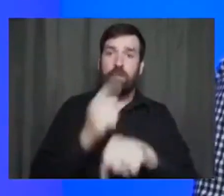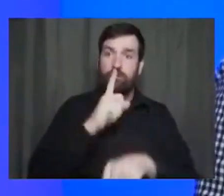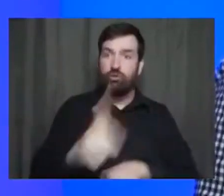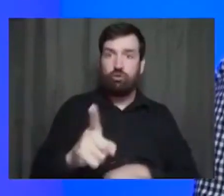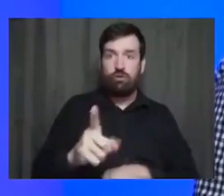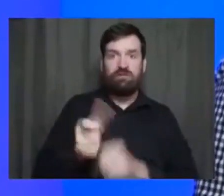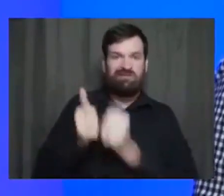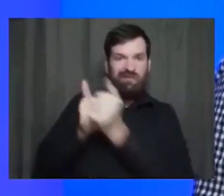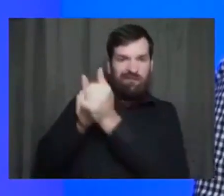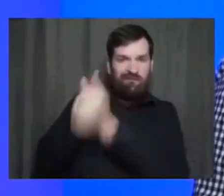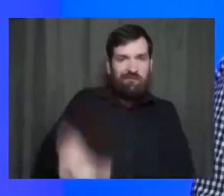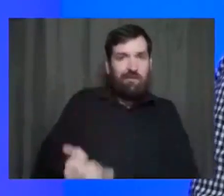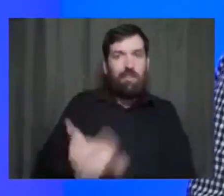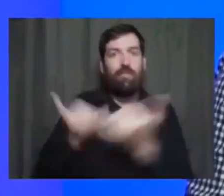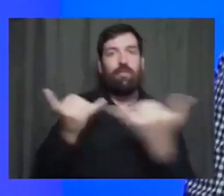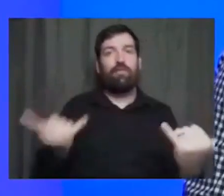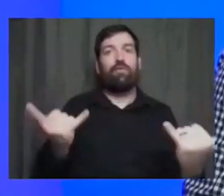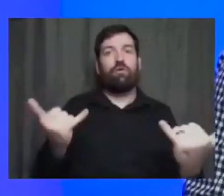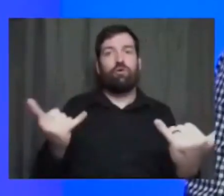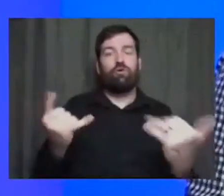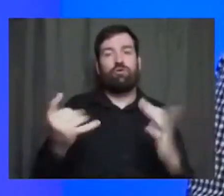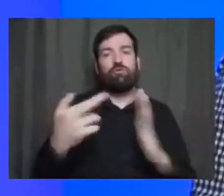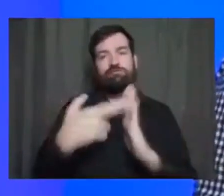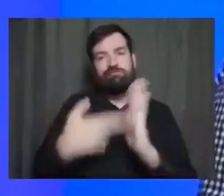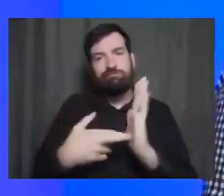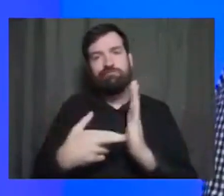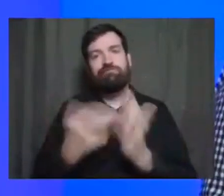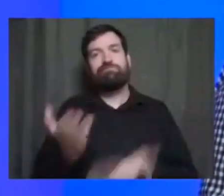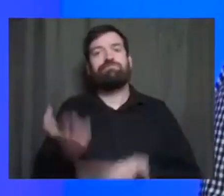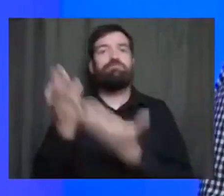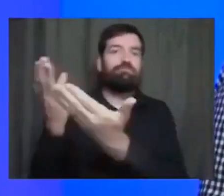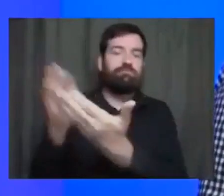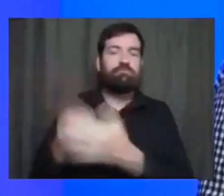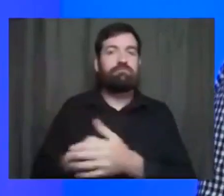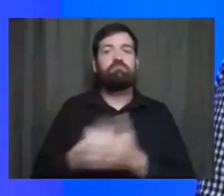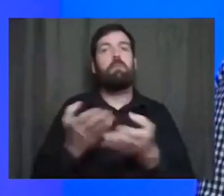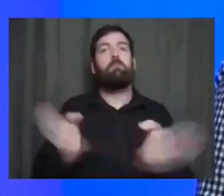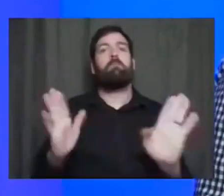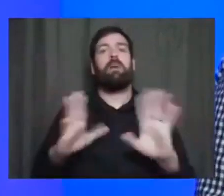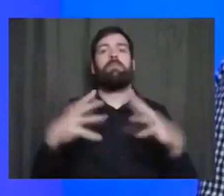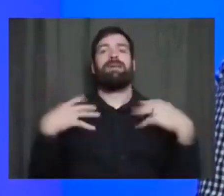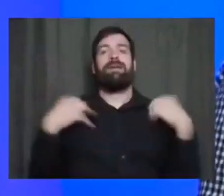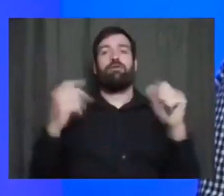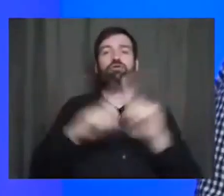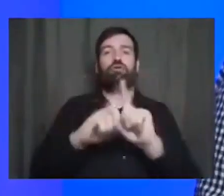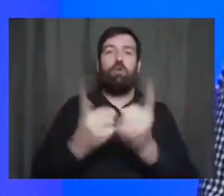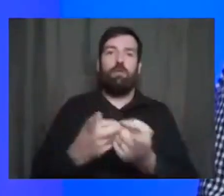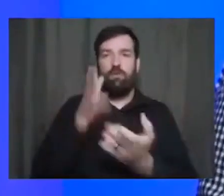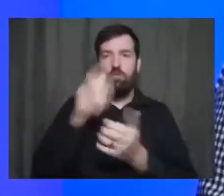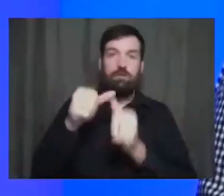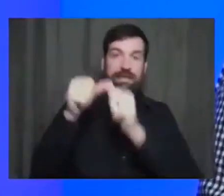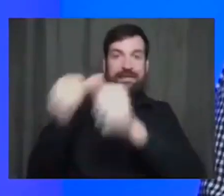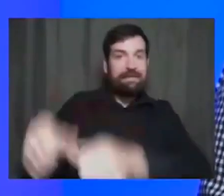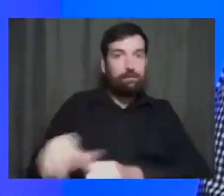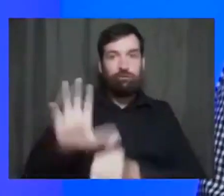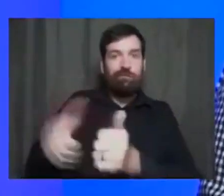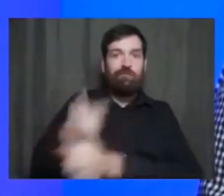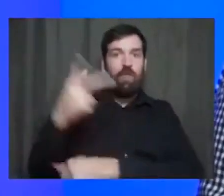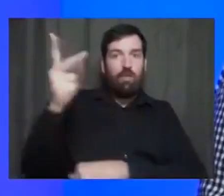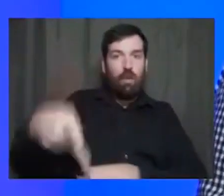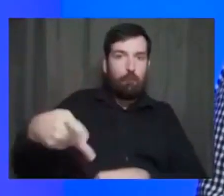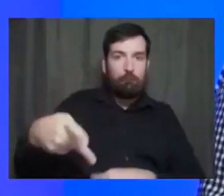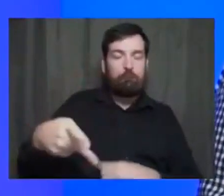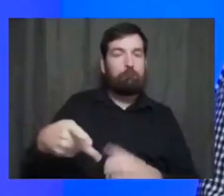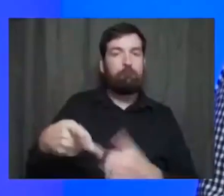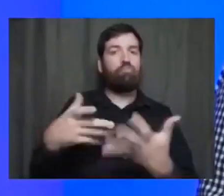current guidelines, and public health departments are going to continue to follow up on what they need to